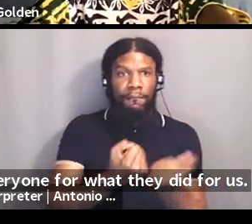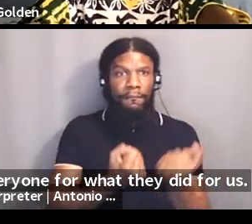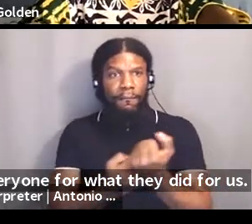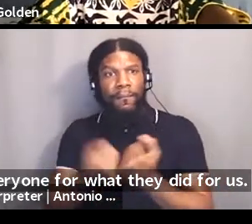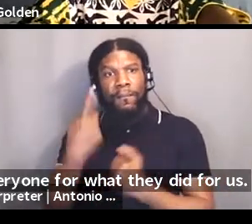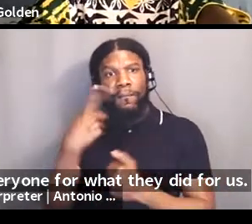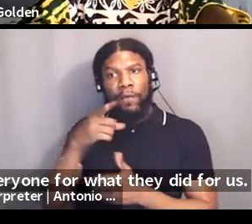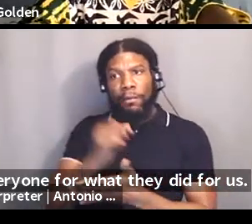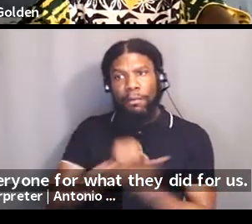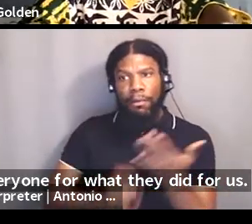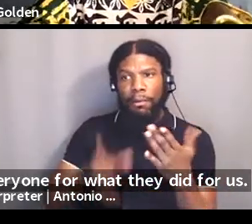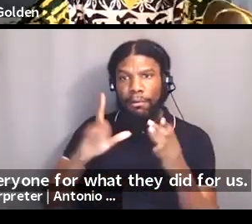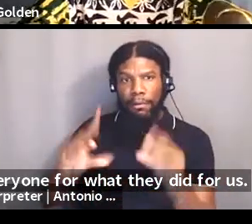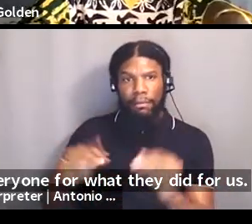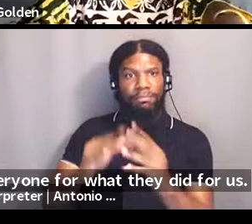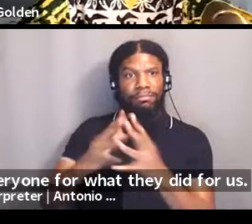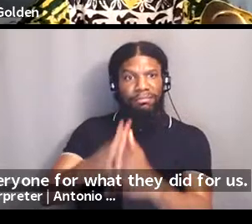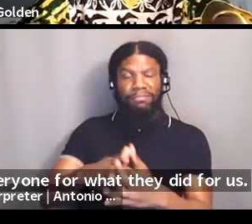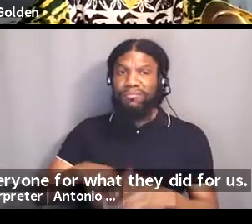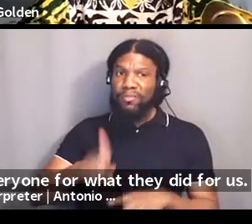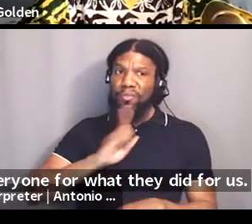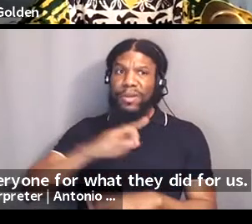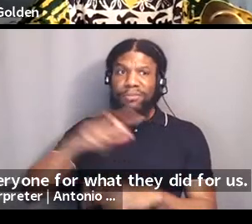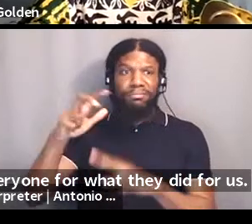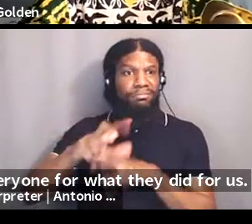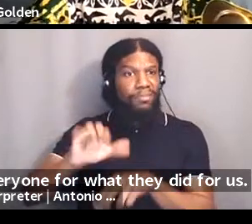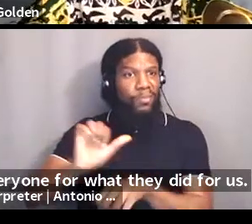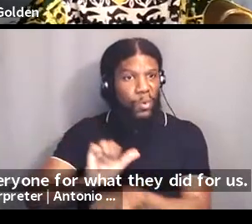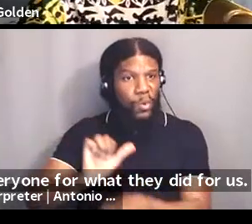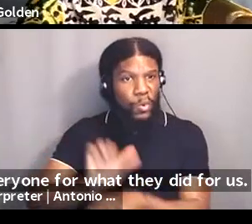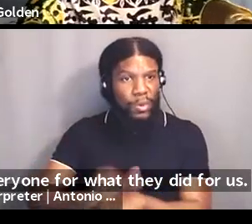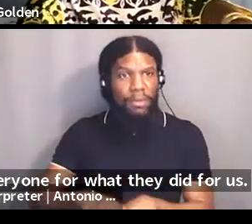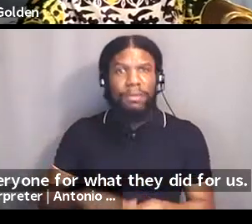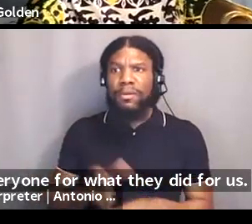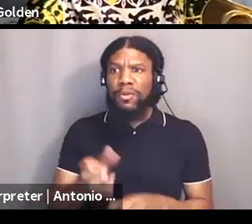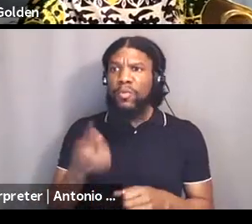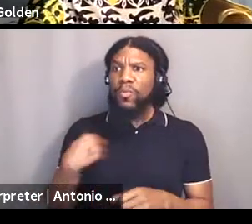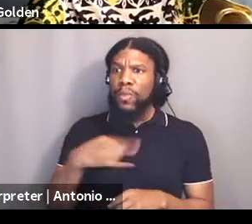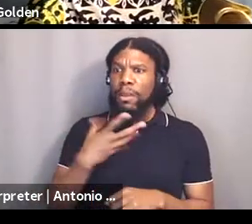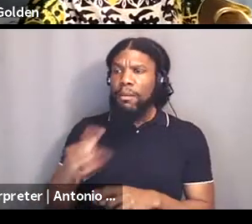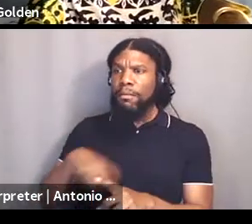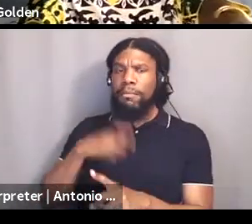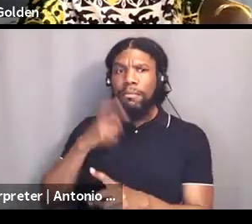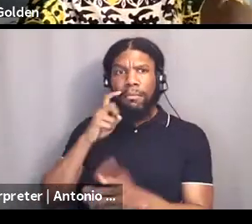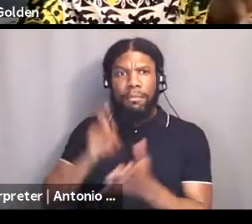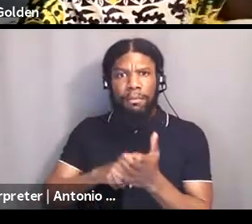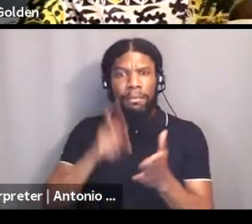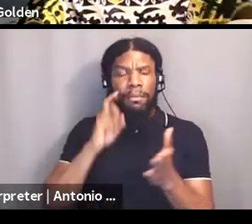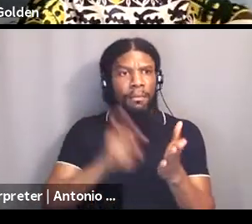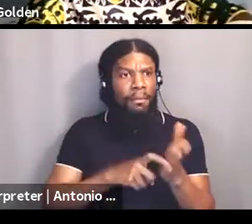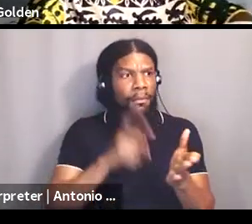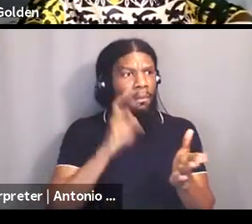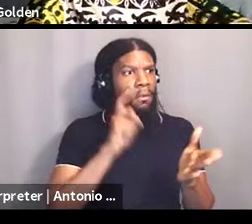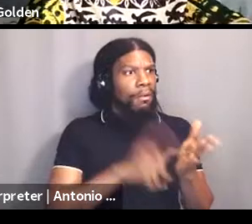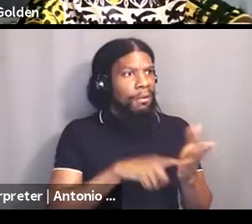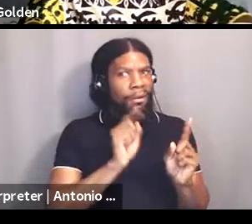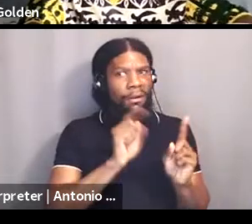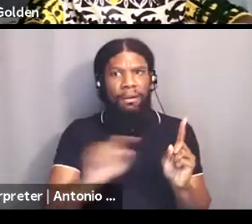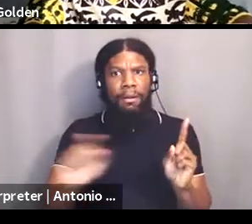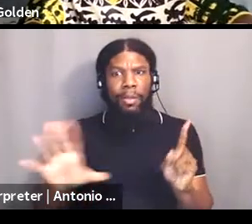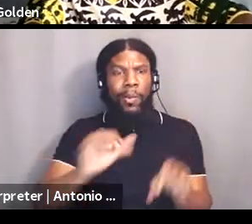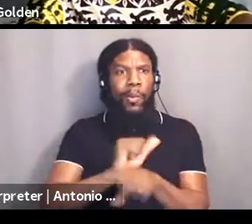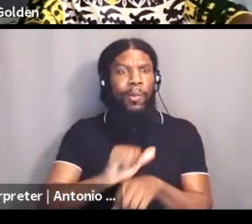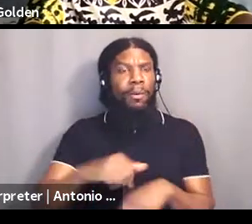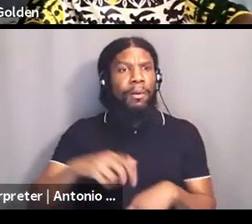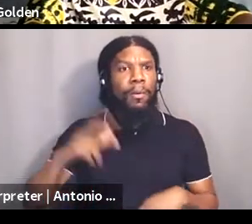that's why we wanted to work with them, because we've seen all their other projects in the past. Mm-hmm. And we knew that they would be a sort